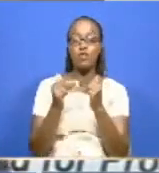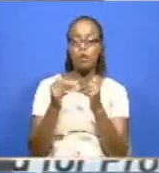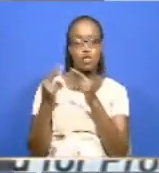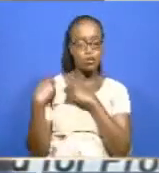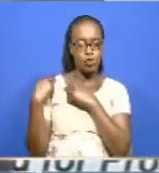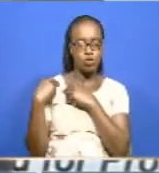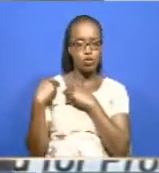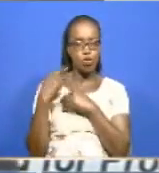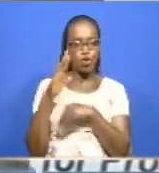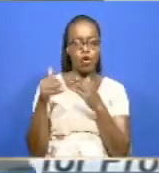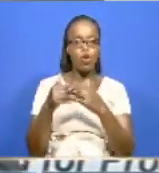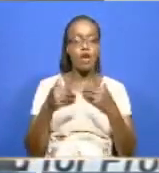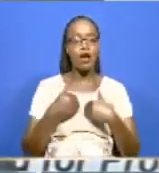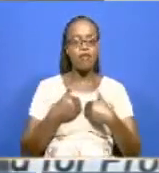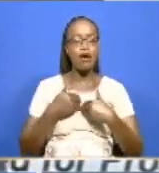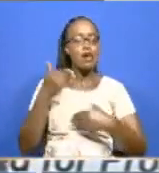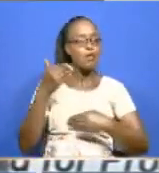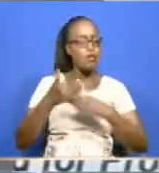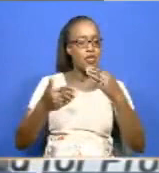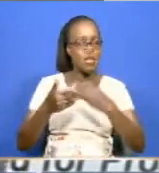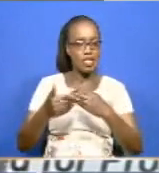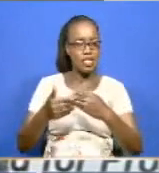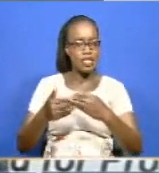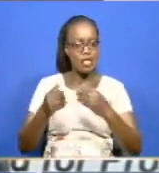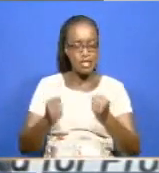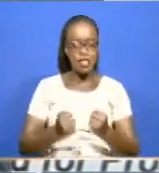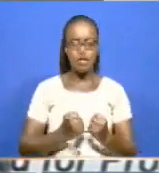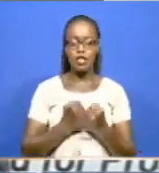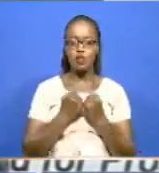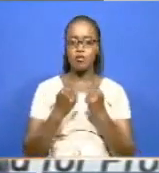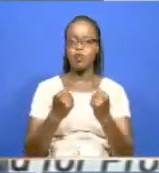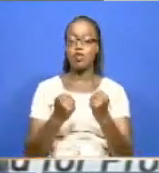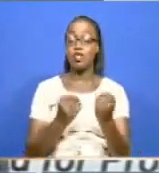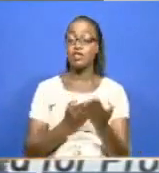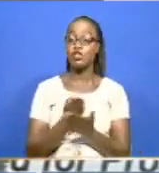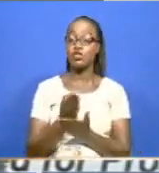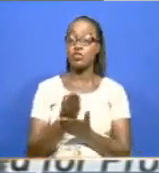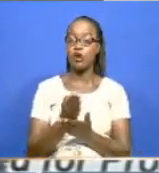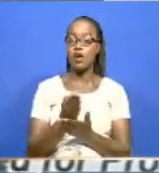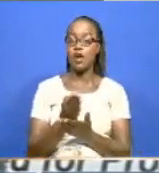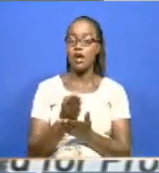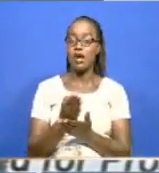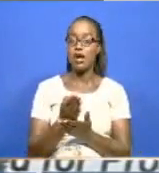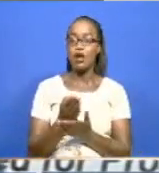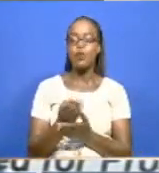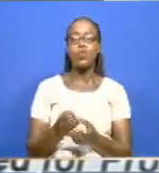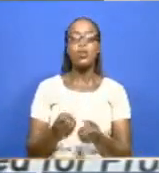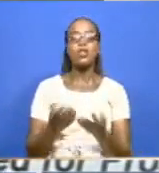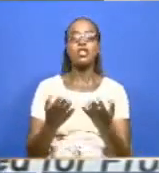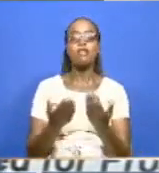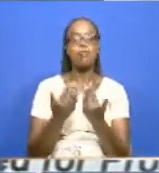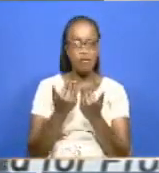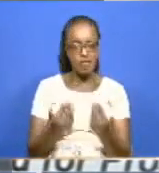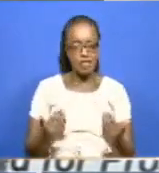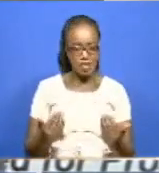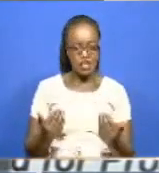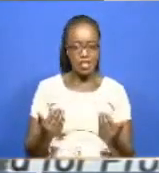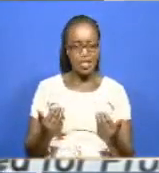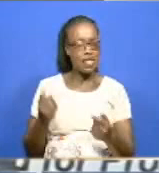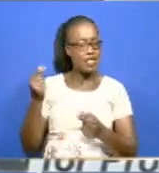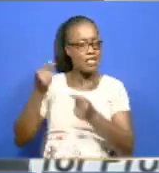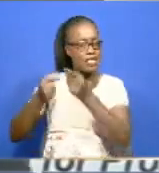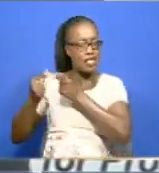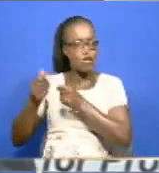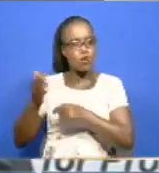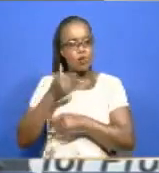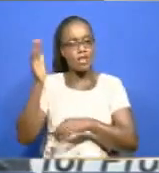us, to build it, to ensure it is stable, and to ensure that we hand it over to our children and our children's children better than